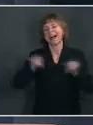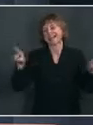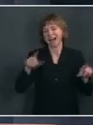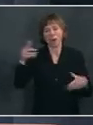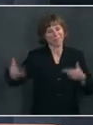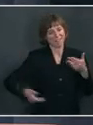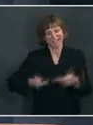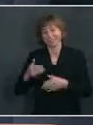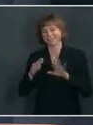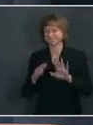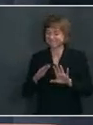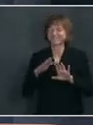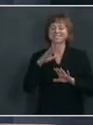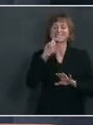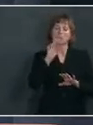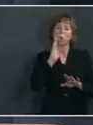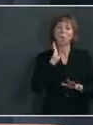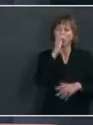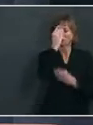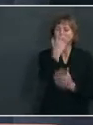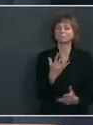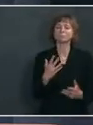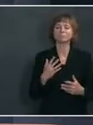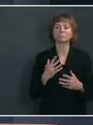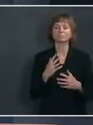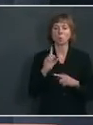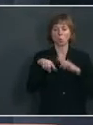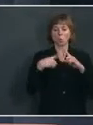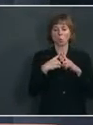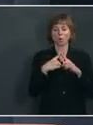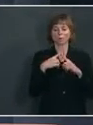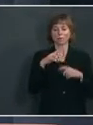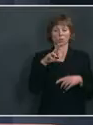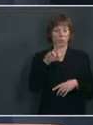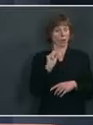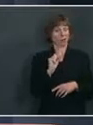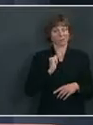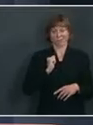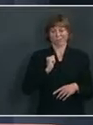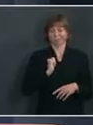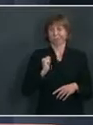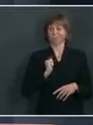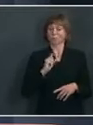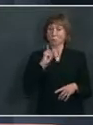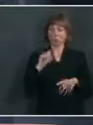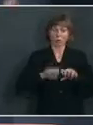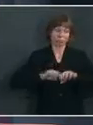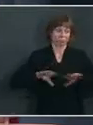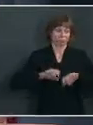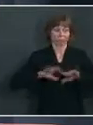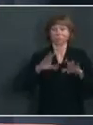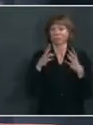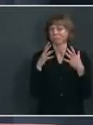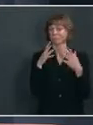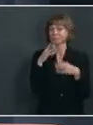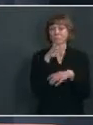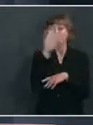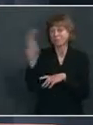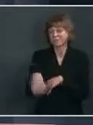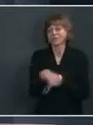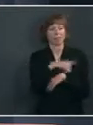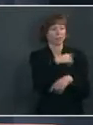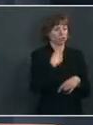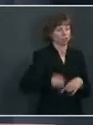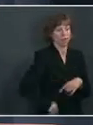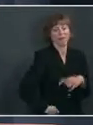certainly, as the United States is a large emitter, so is Brazil, so is China, so are many large countries and large